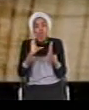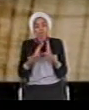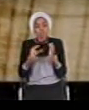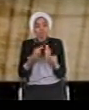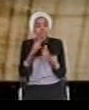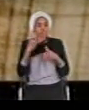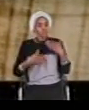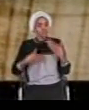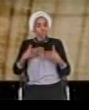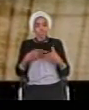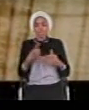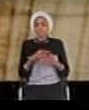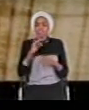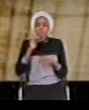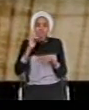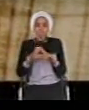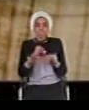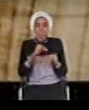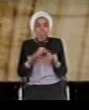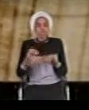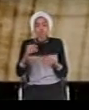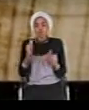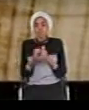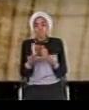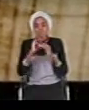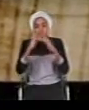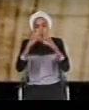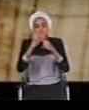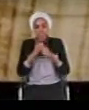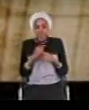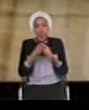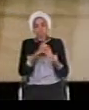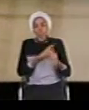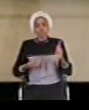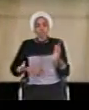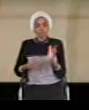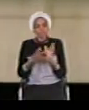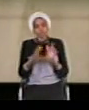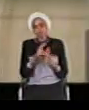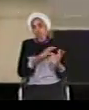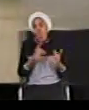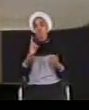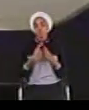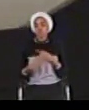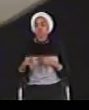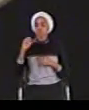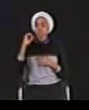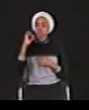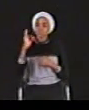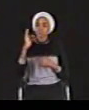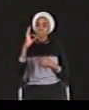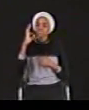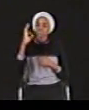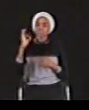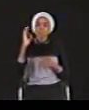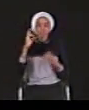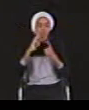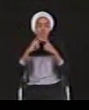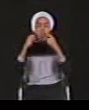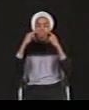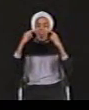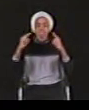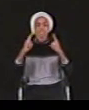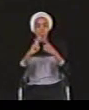ministry which I have received of the Lord Jesus, to testify, to preach, to declare,